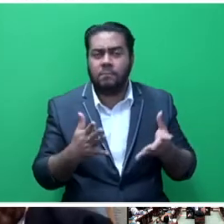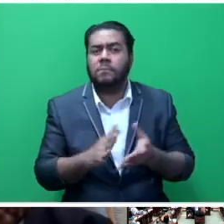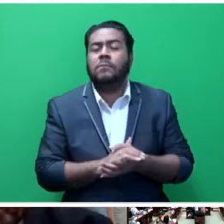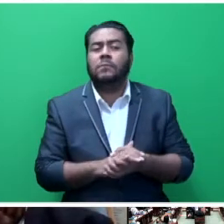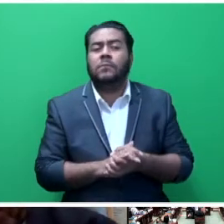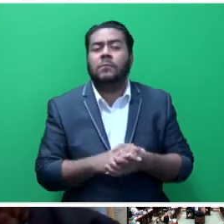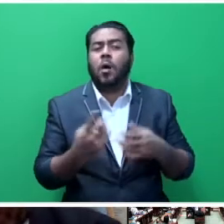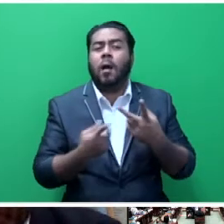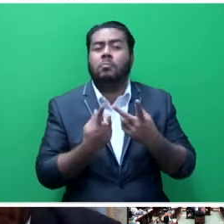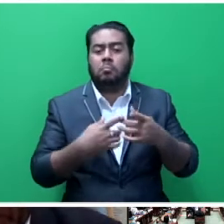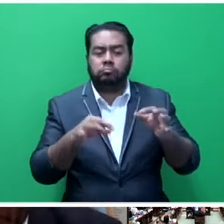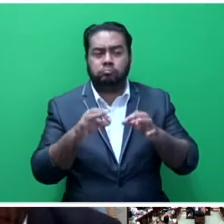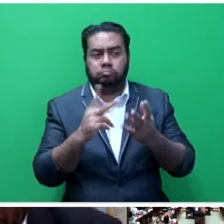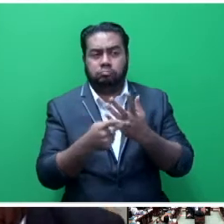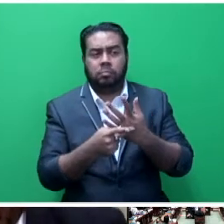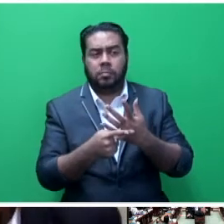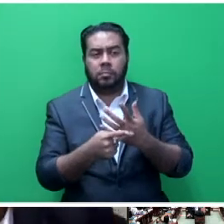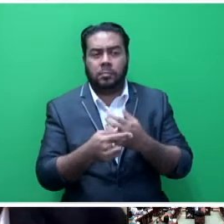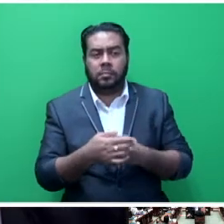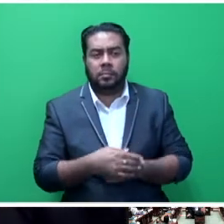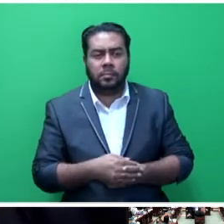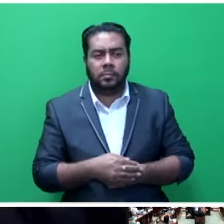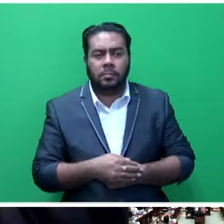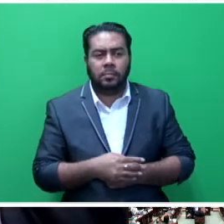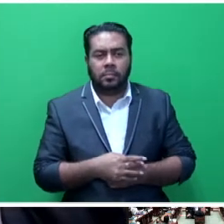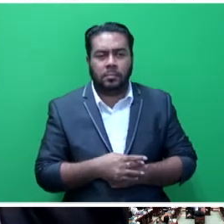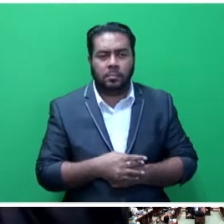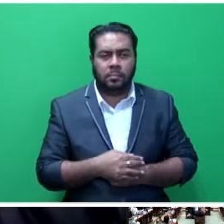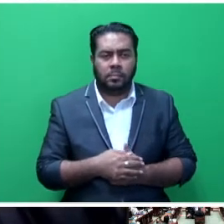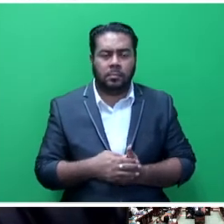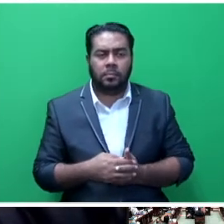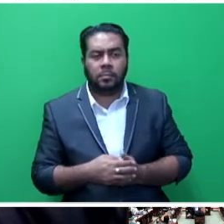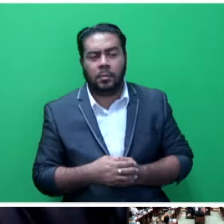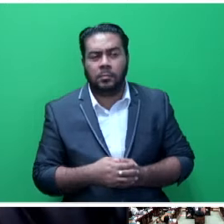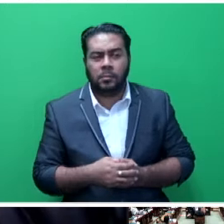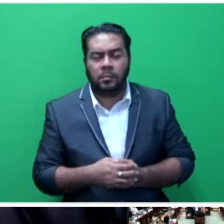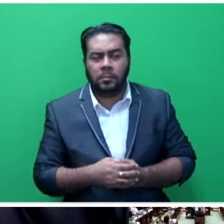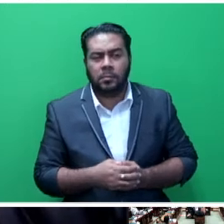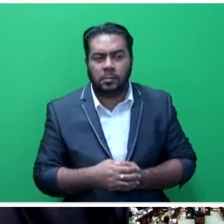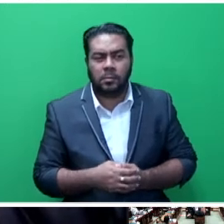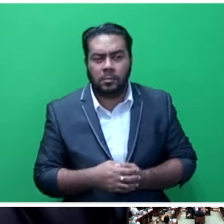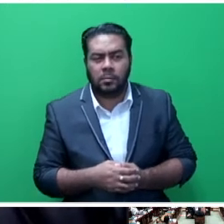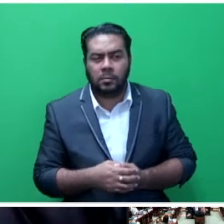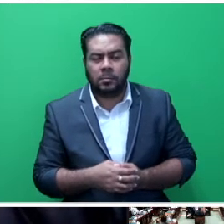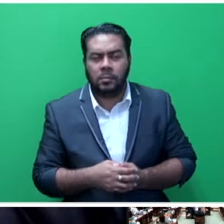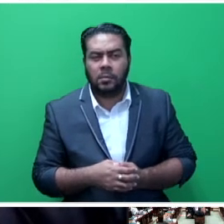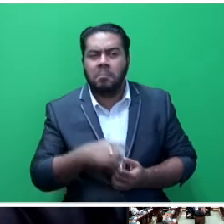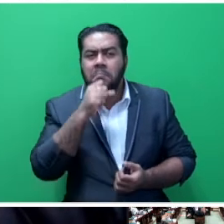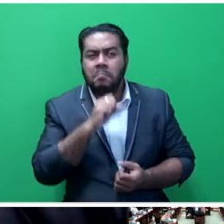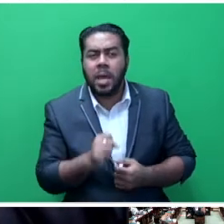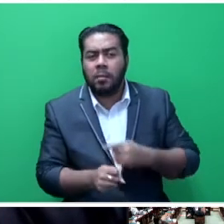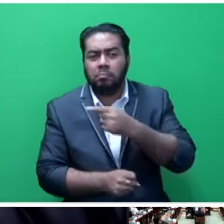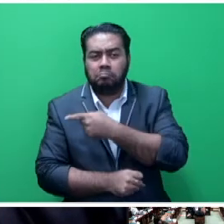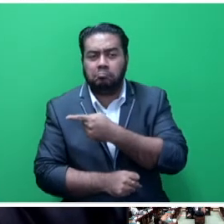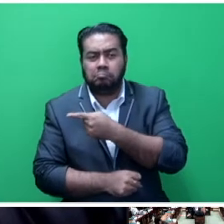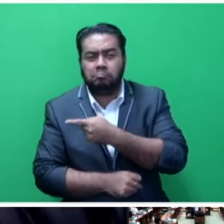place after the operation starts, given the current issues on